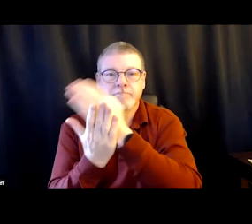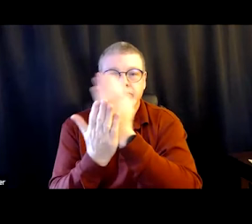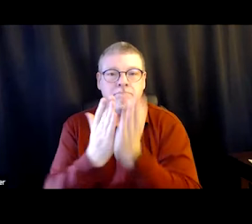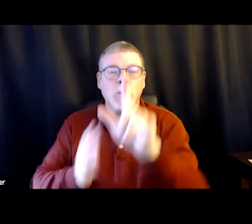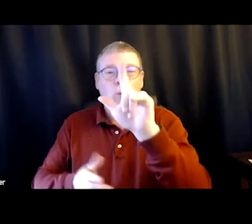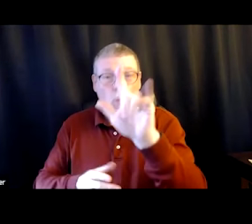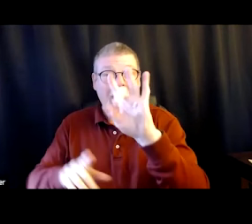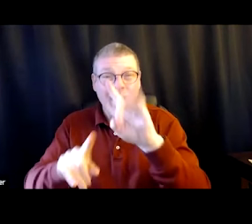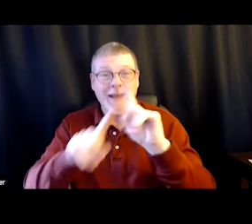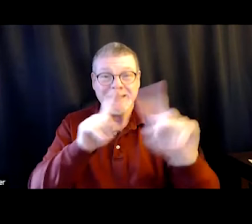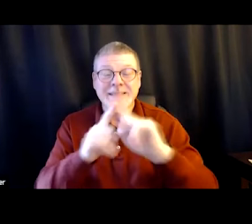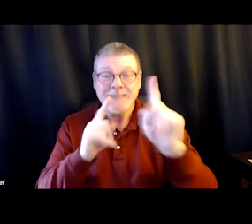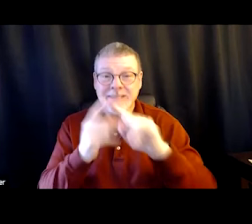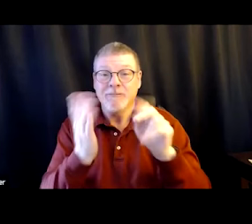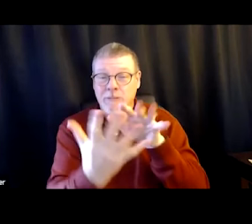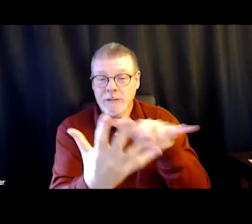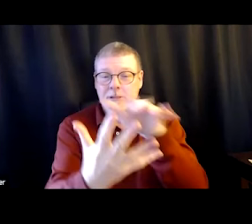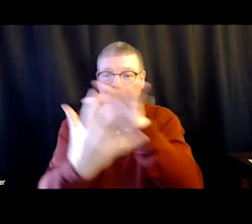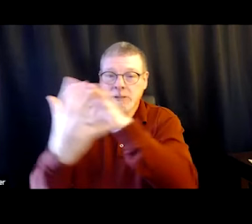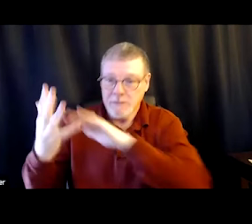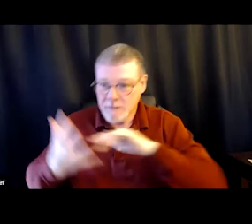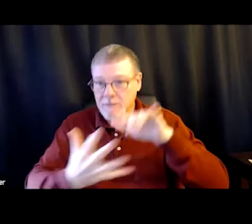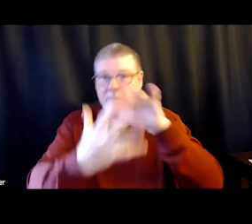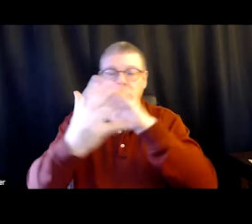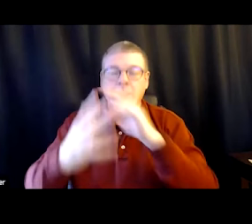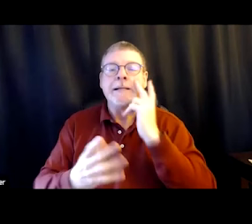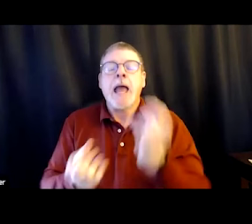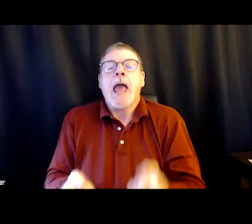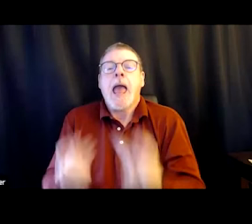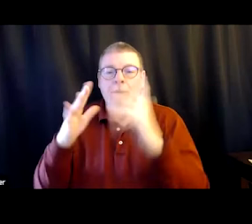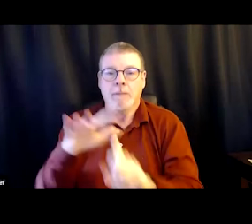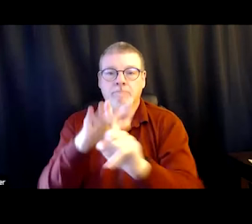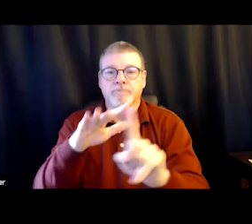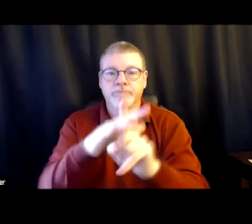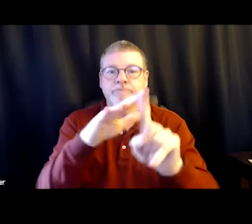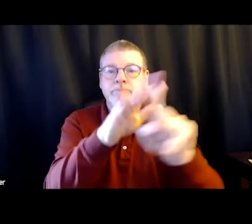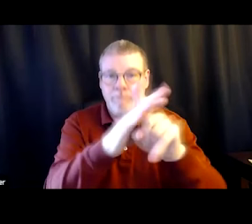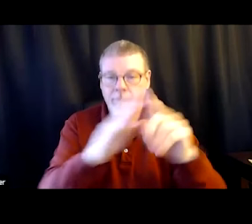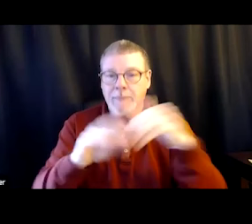studies and report emerging pooled prevalence rates of these chronic conditions in the population.